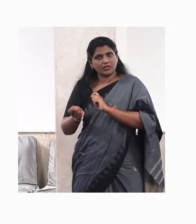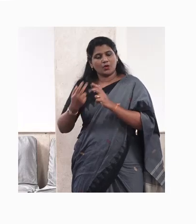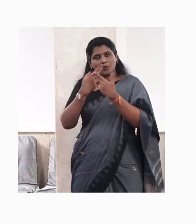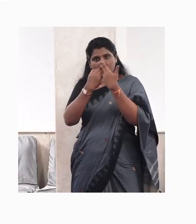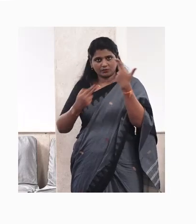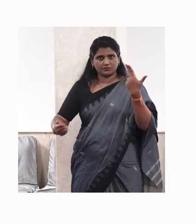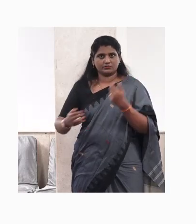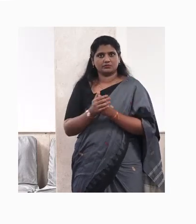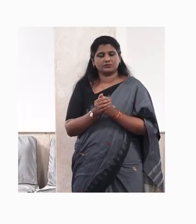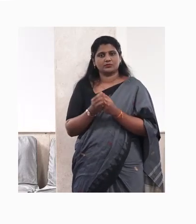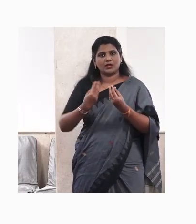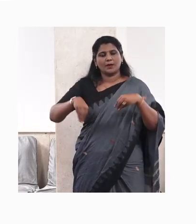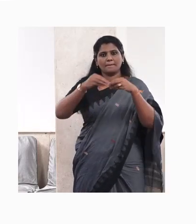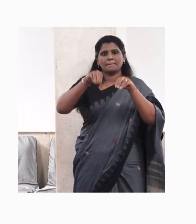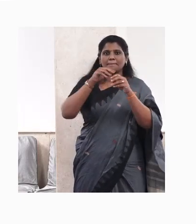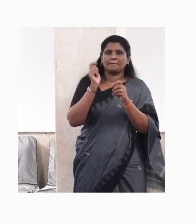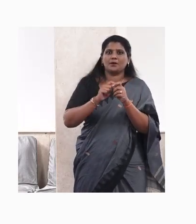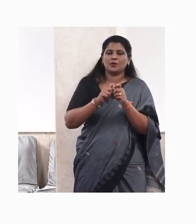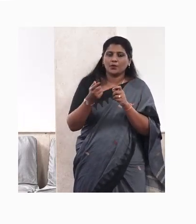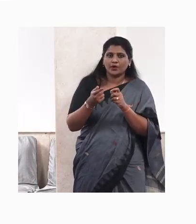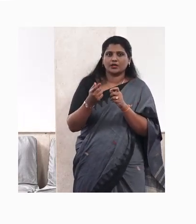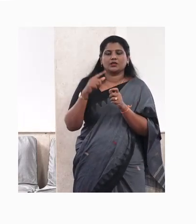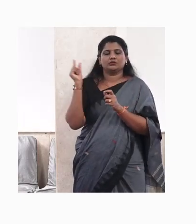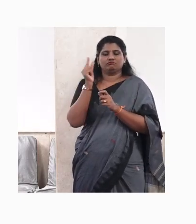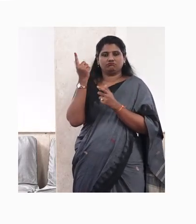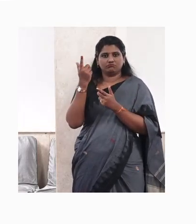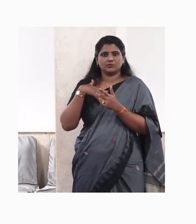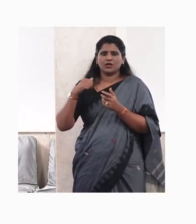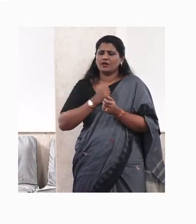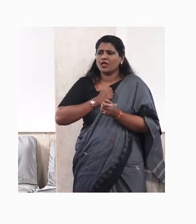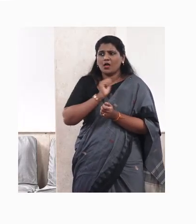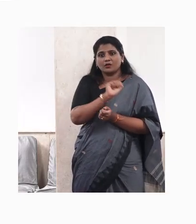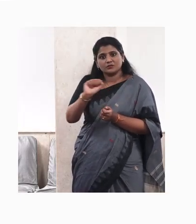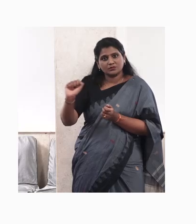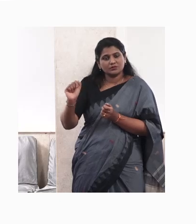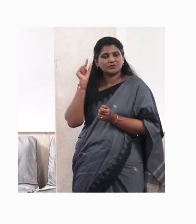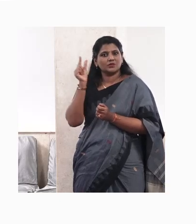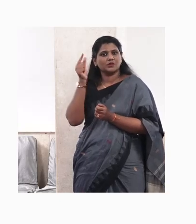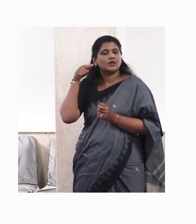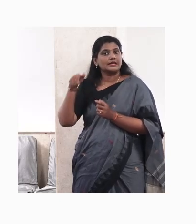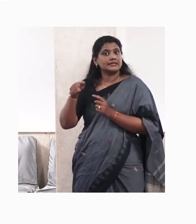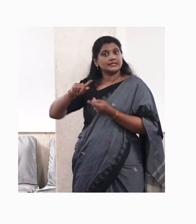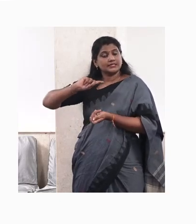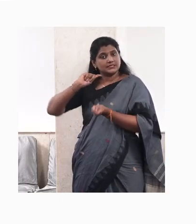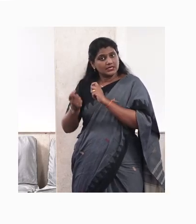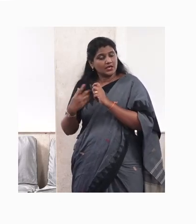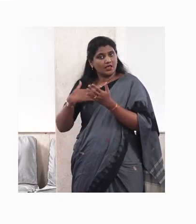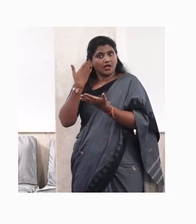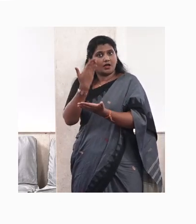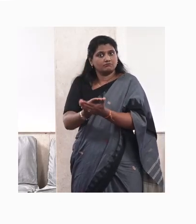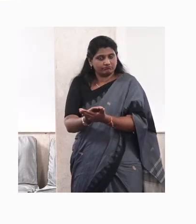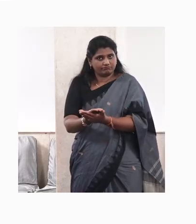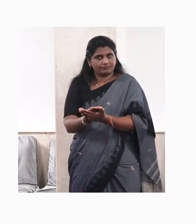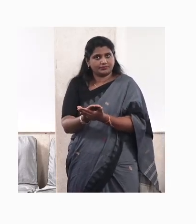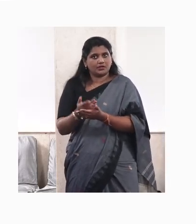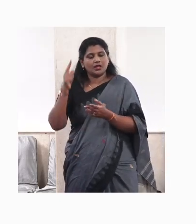And more than working when using open dialogue with our own users, this has also changed my approach towards